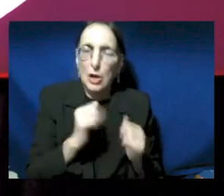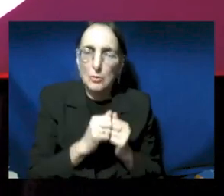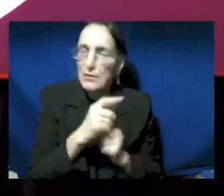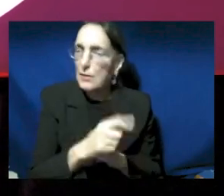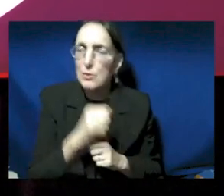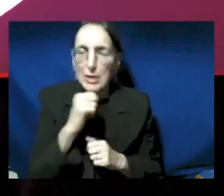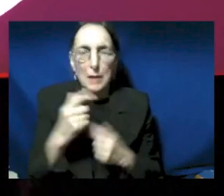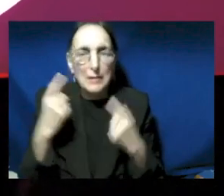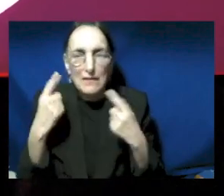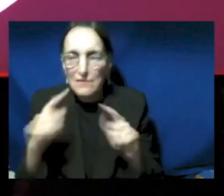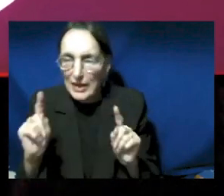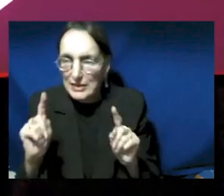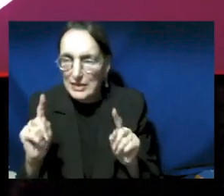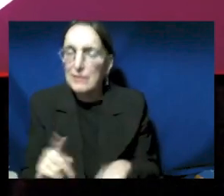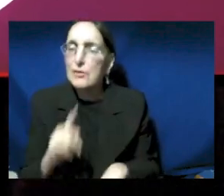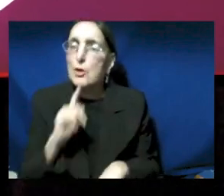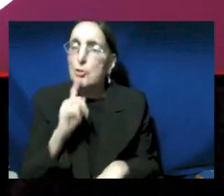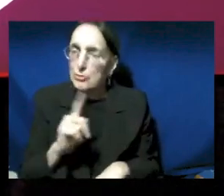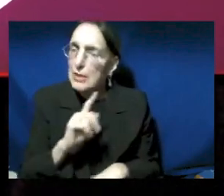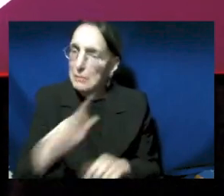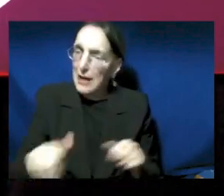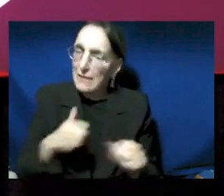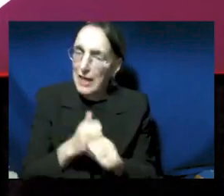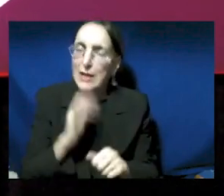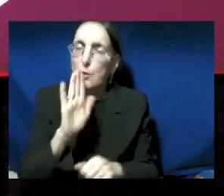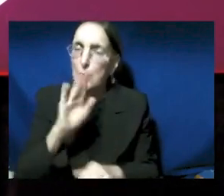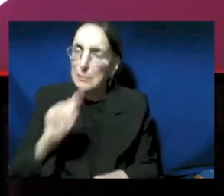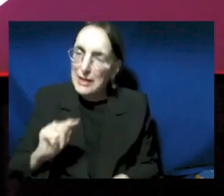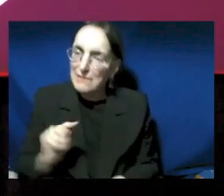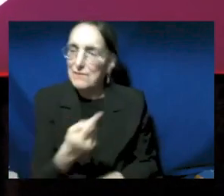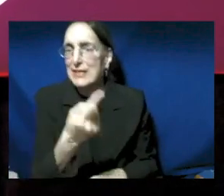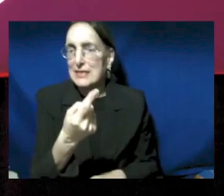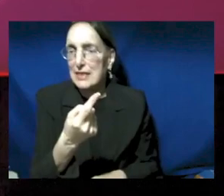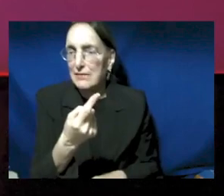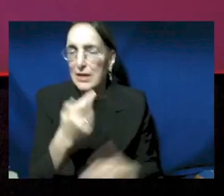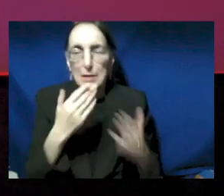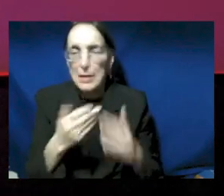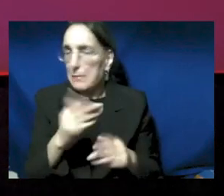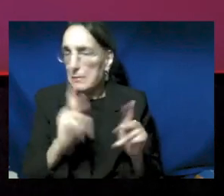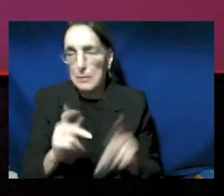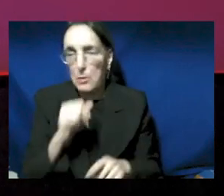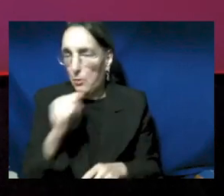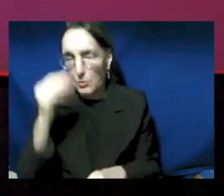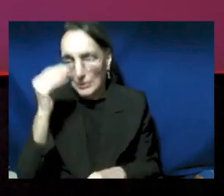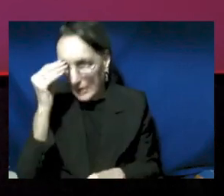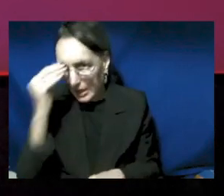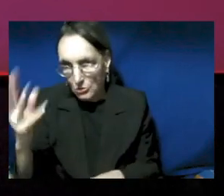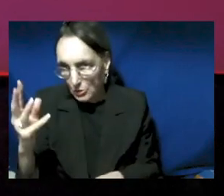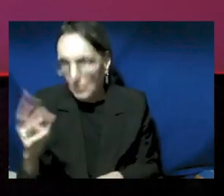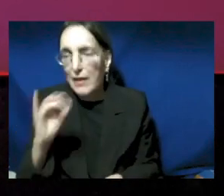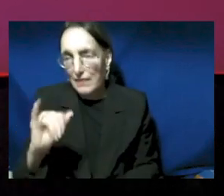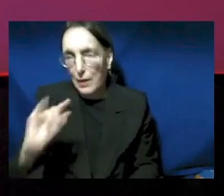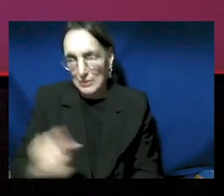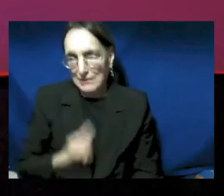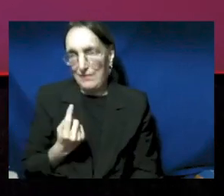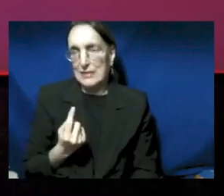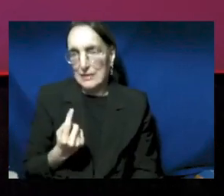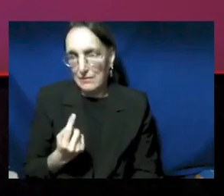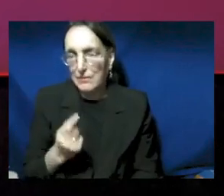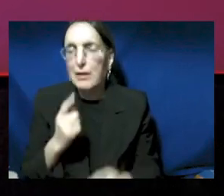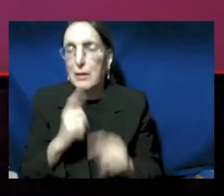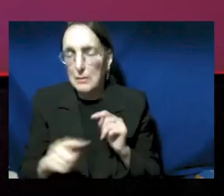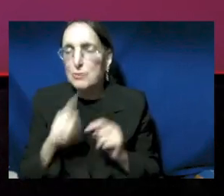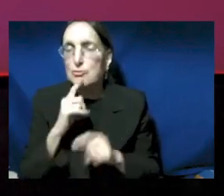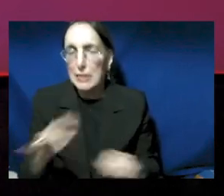offensive. And then people may or may not tell you, but it's really important for us to really recognize how important culture